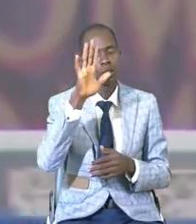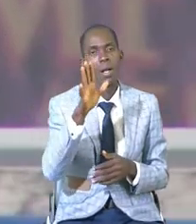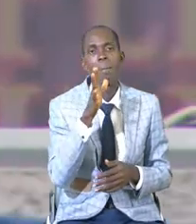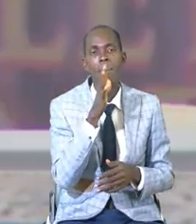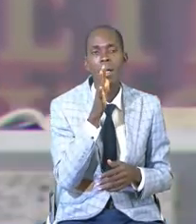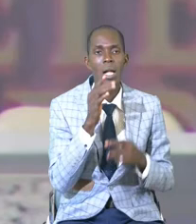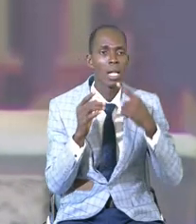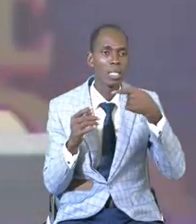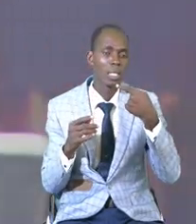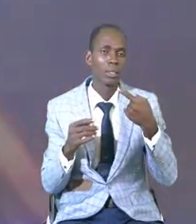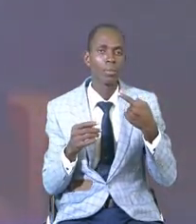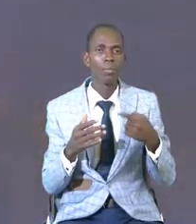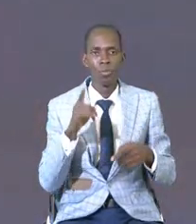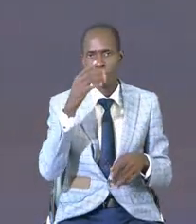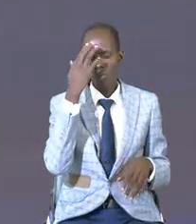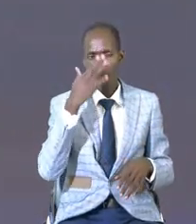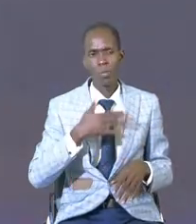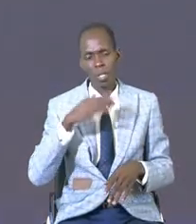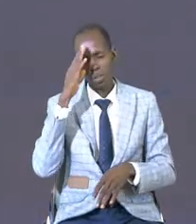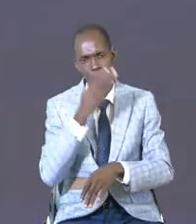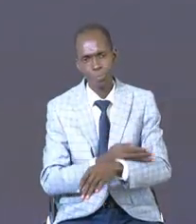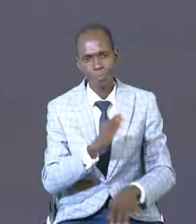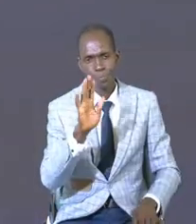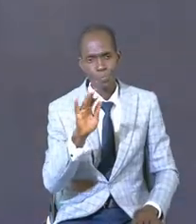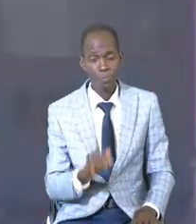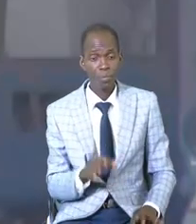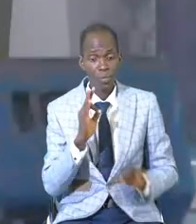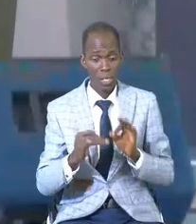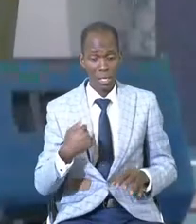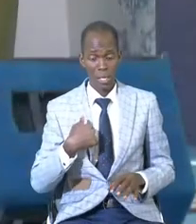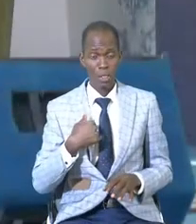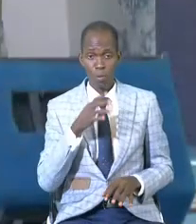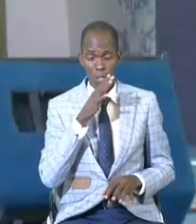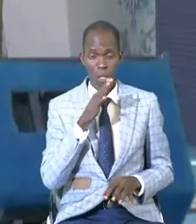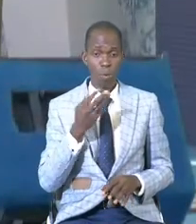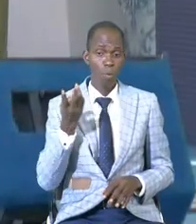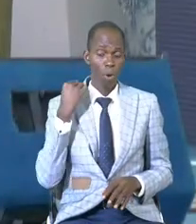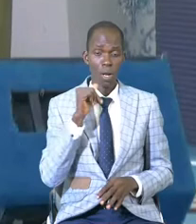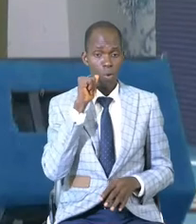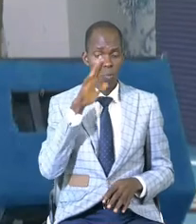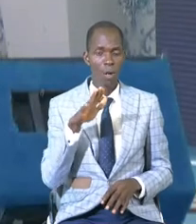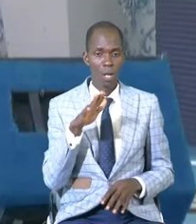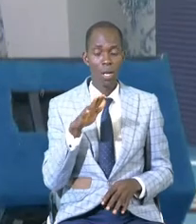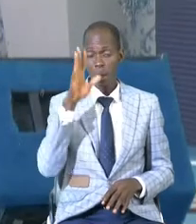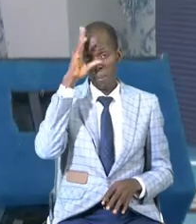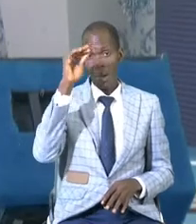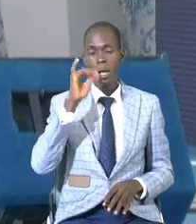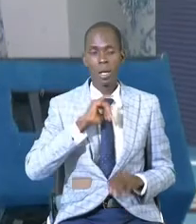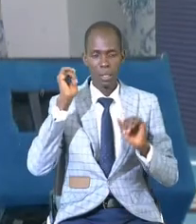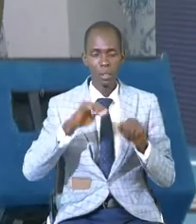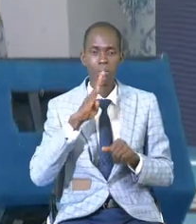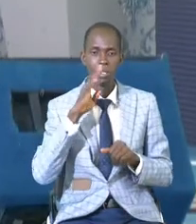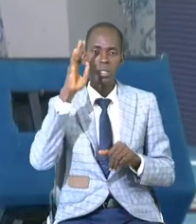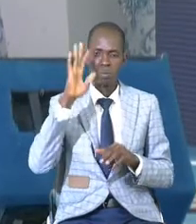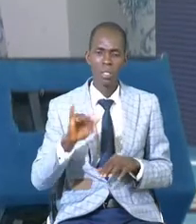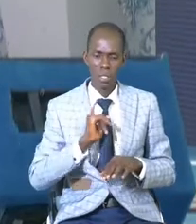my son, if I were a man, I would be a pastor. And I really want you to be a